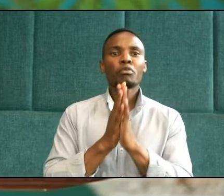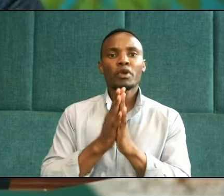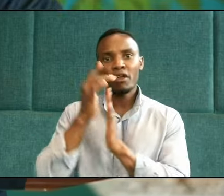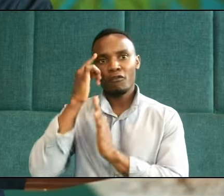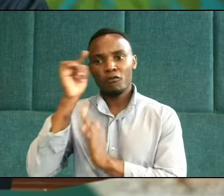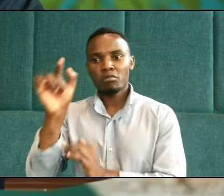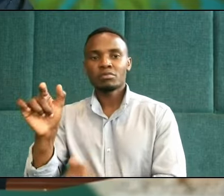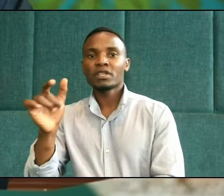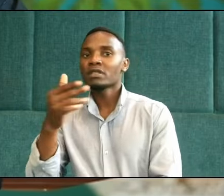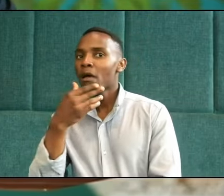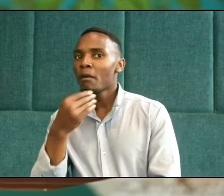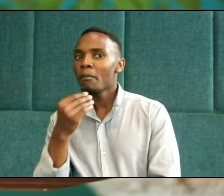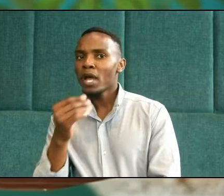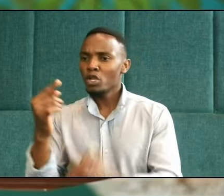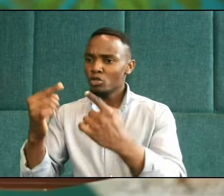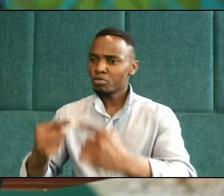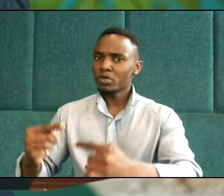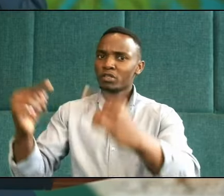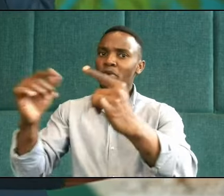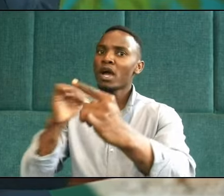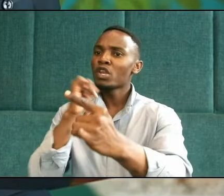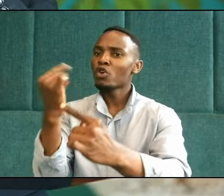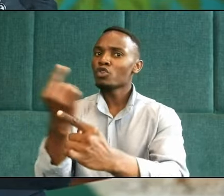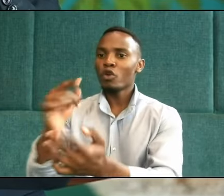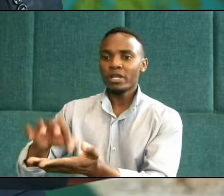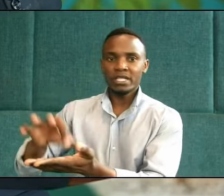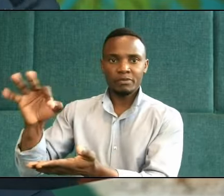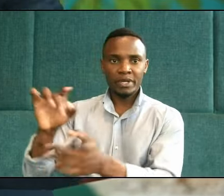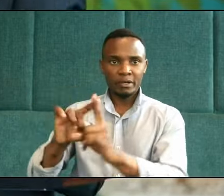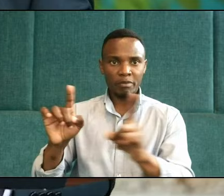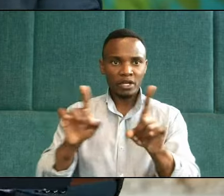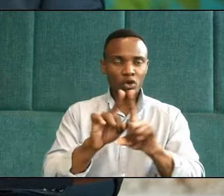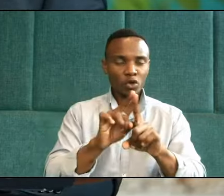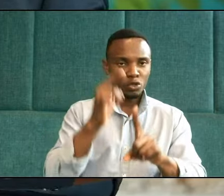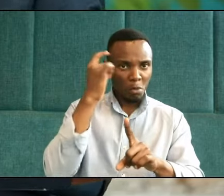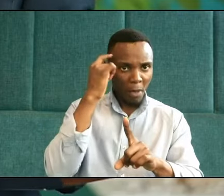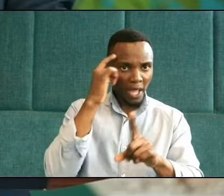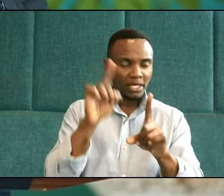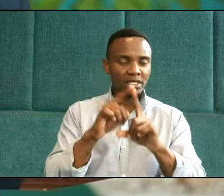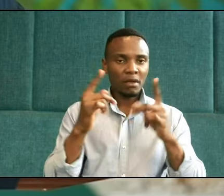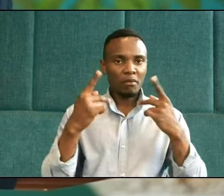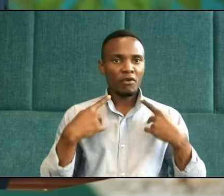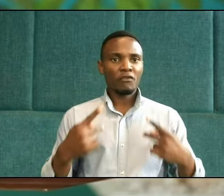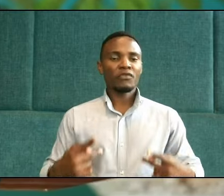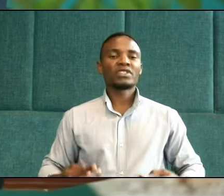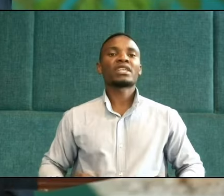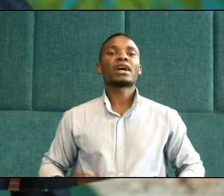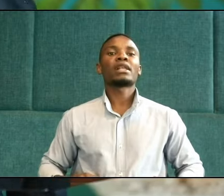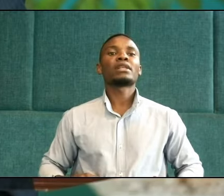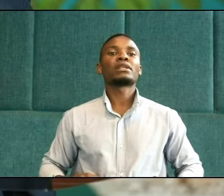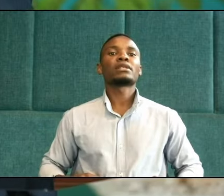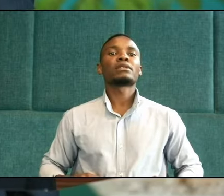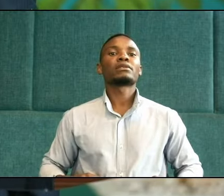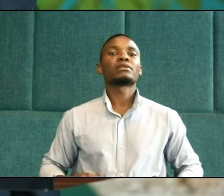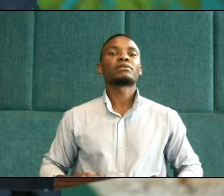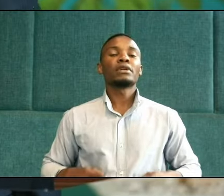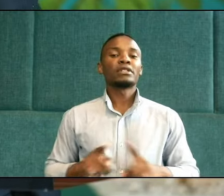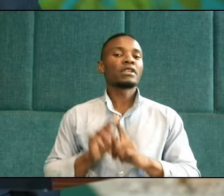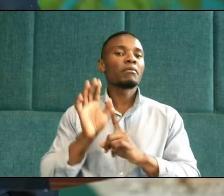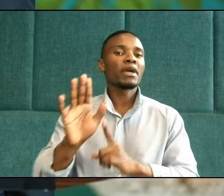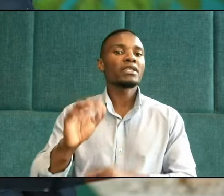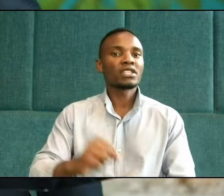not only in the soul, but also in his mind and body and in his resurrected